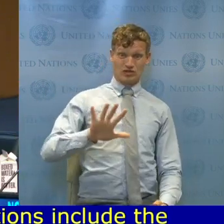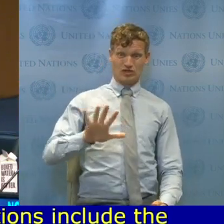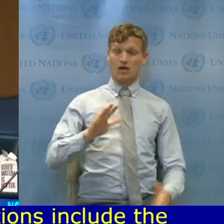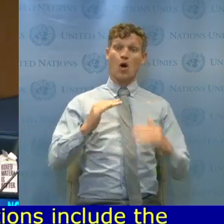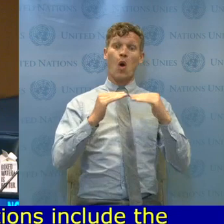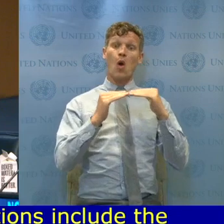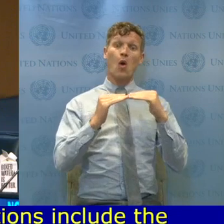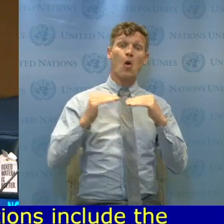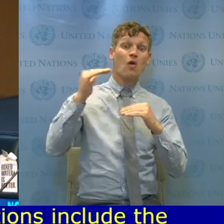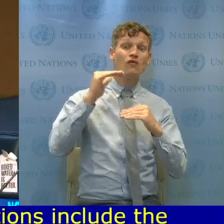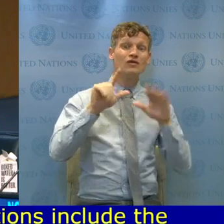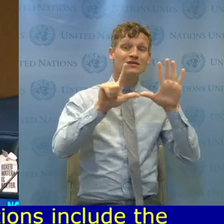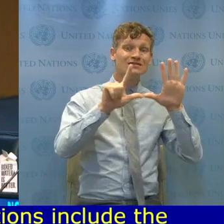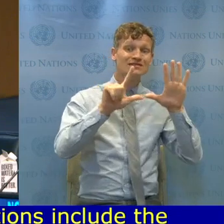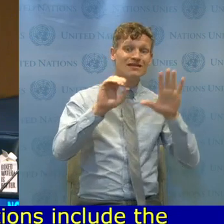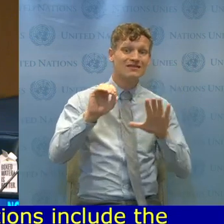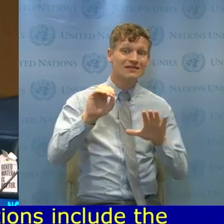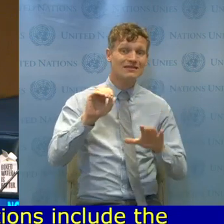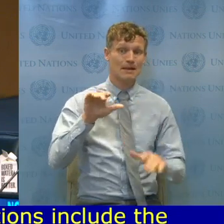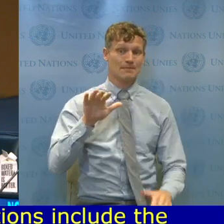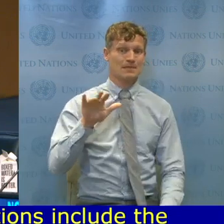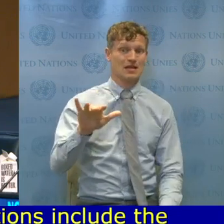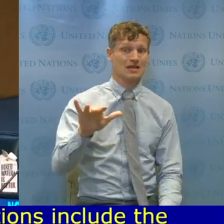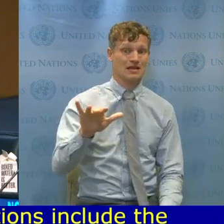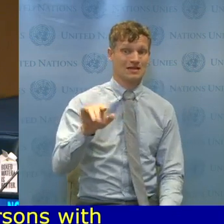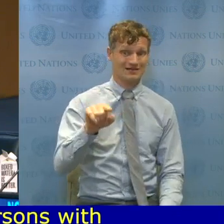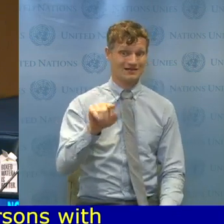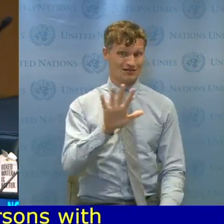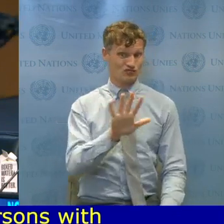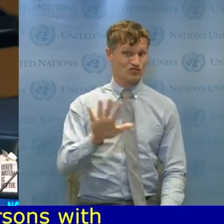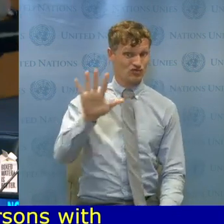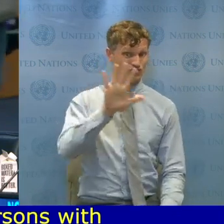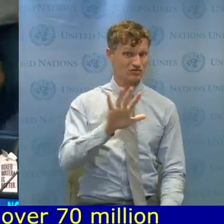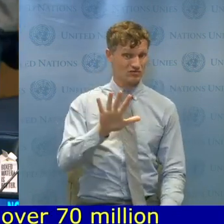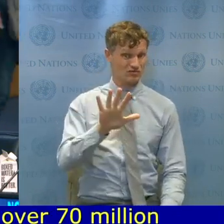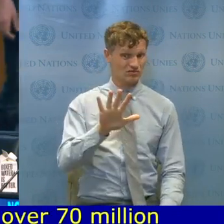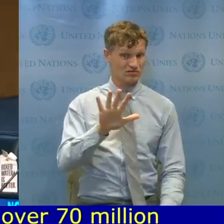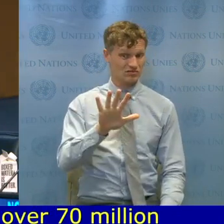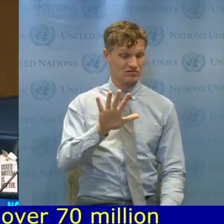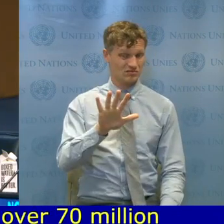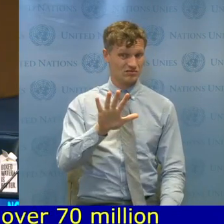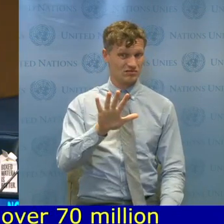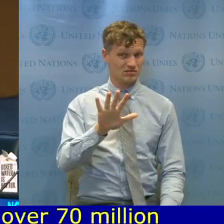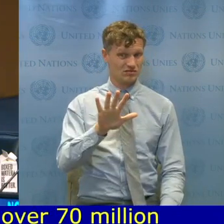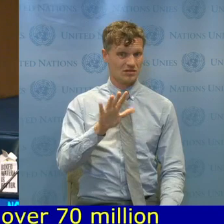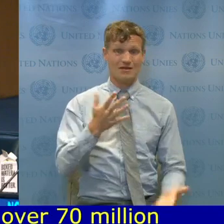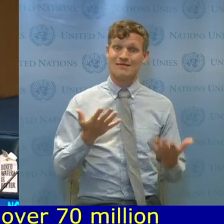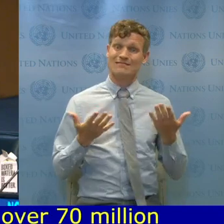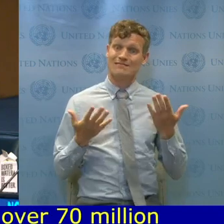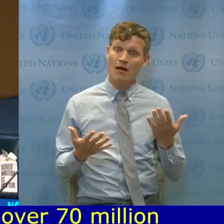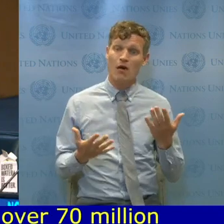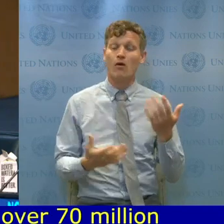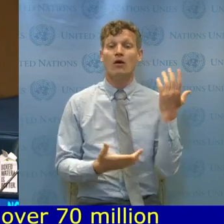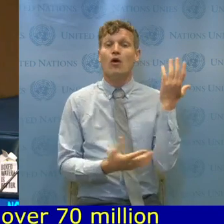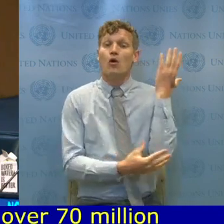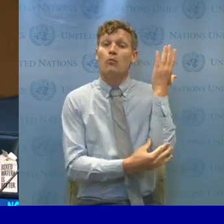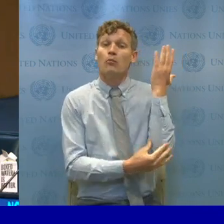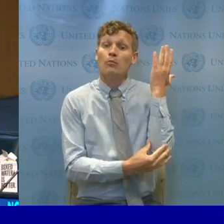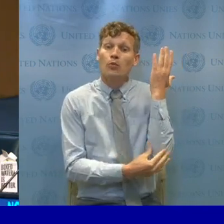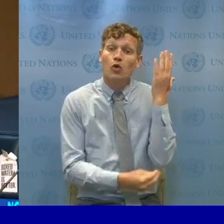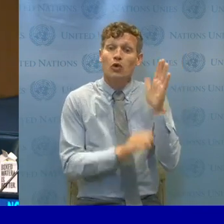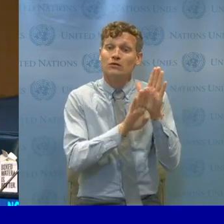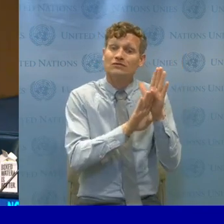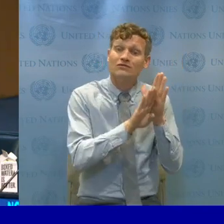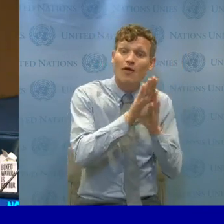population. Often developing countries integrate the advanced knowledge and practices of inclusive development through